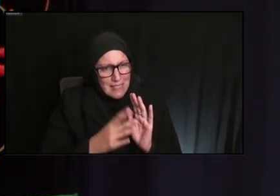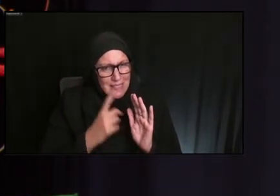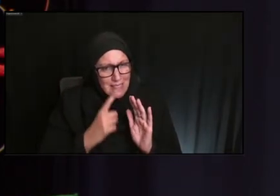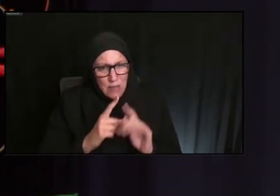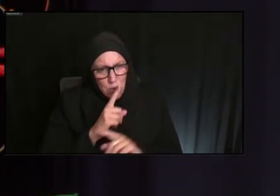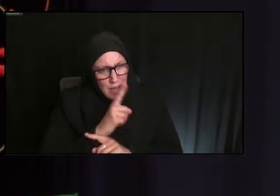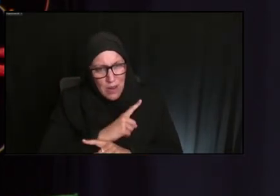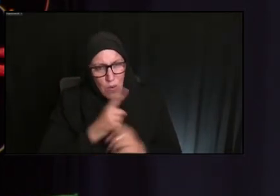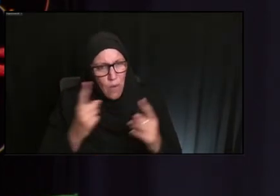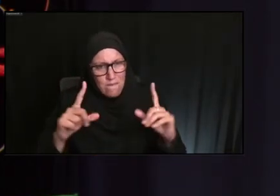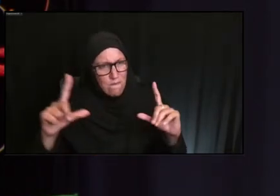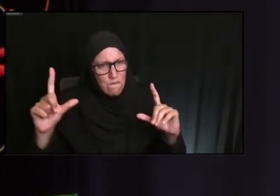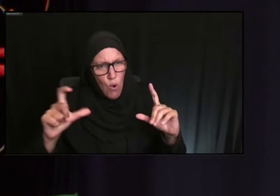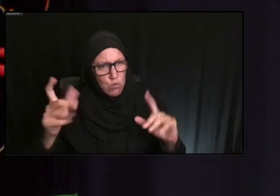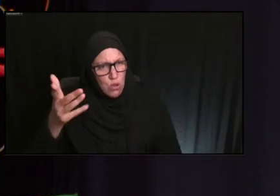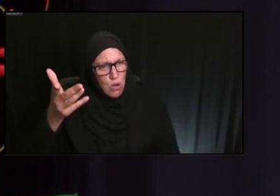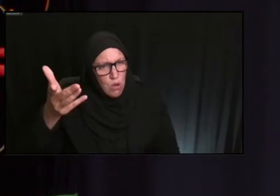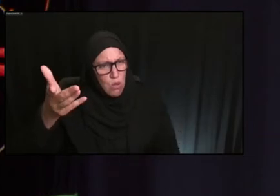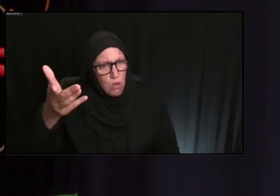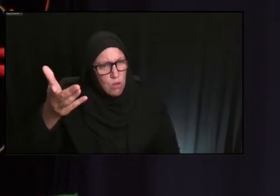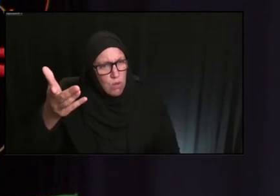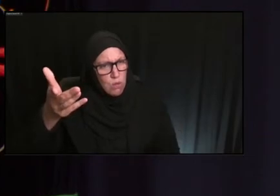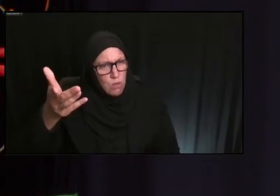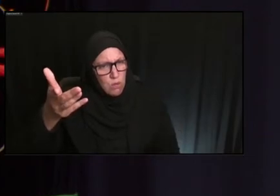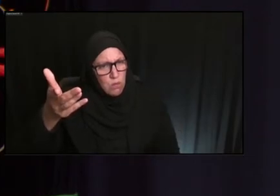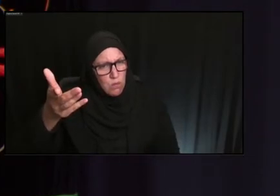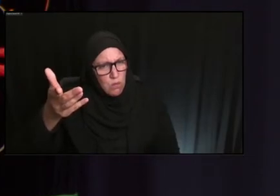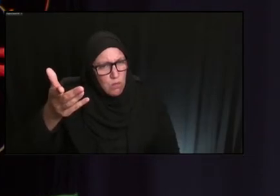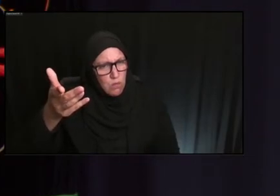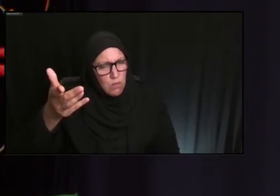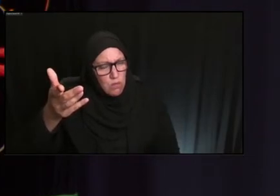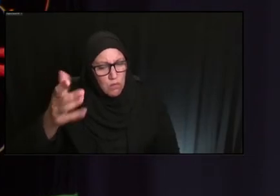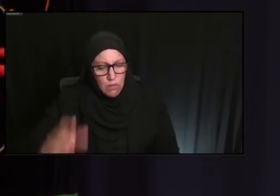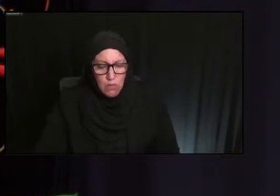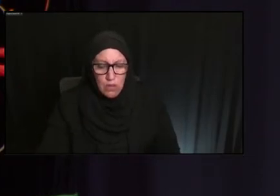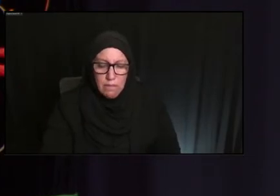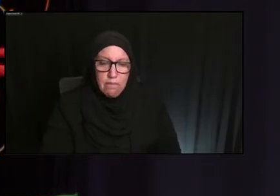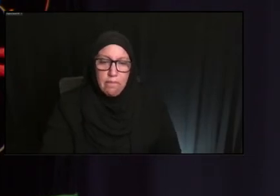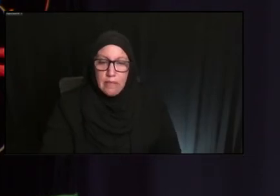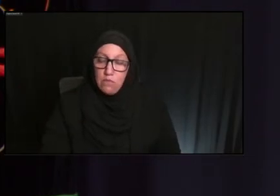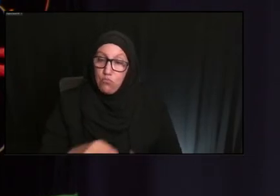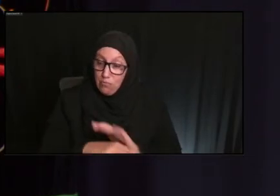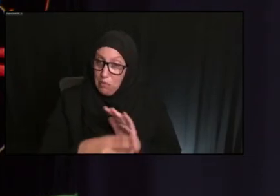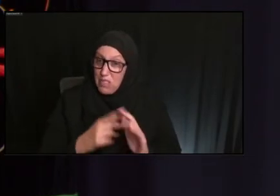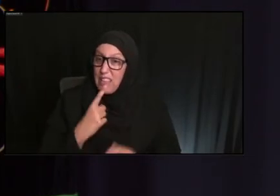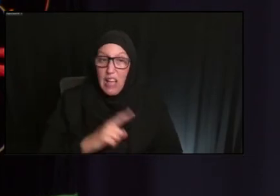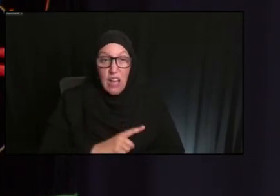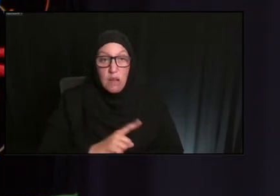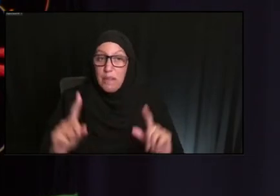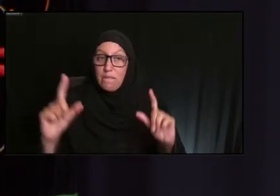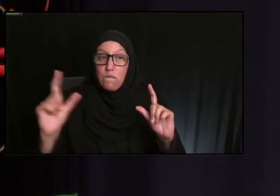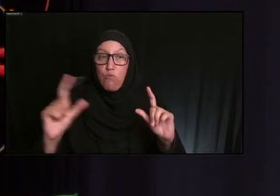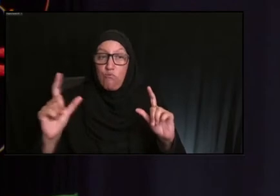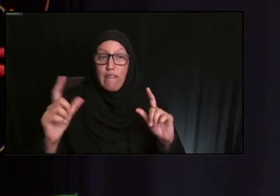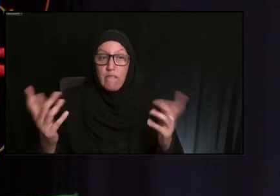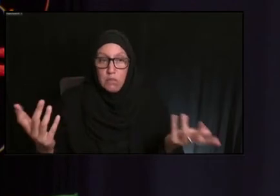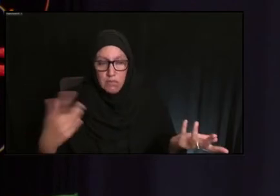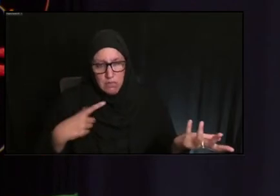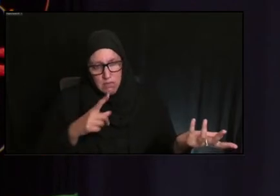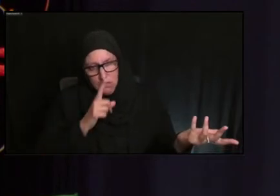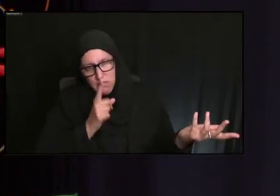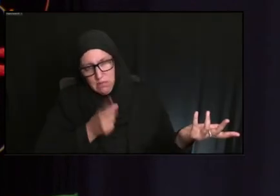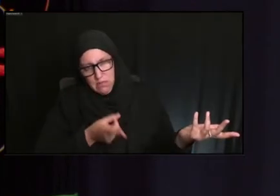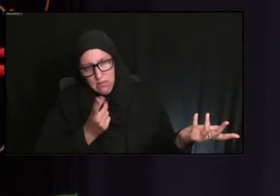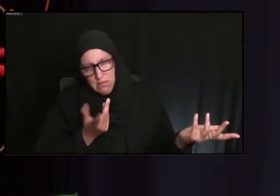cannot take photographs?" He says, "That's what the Prophet said." I said, "Okay." I pulled out